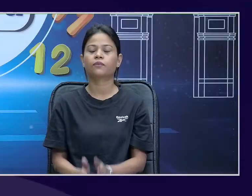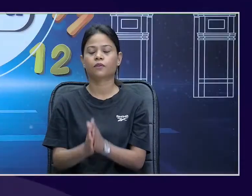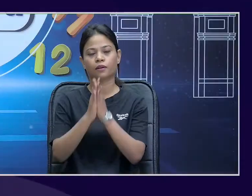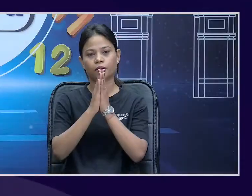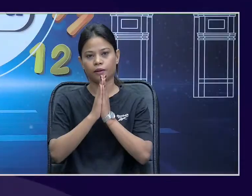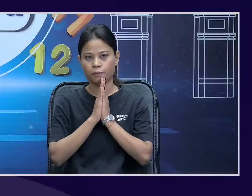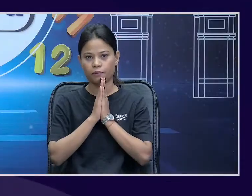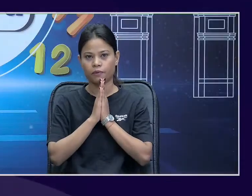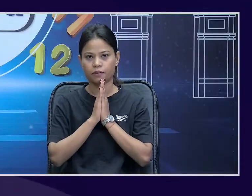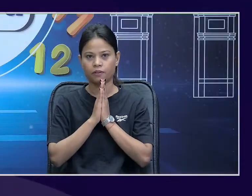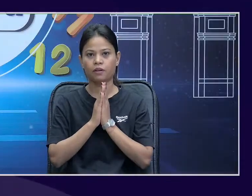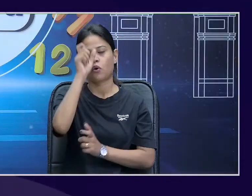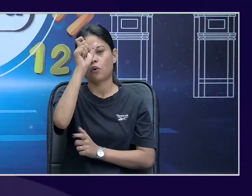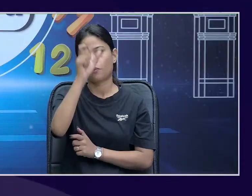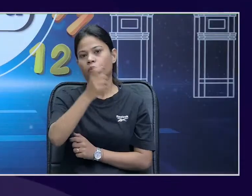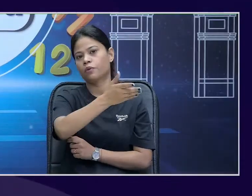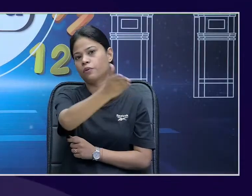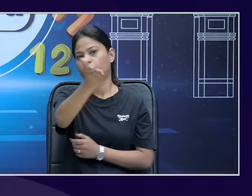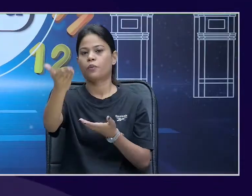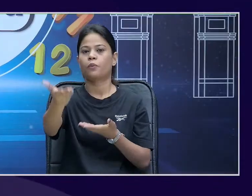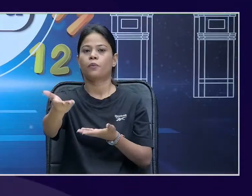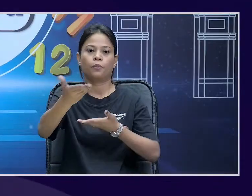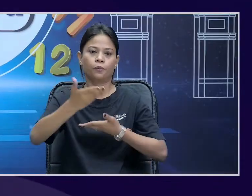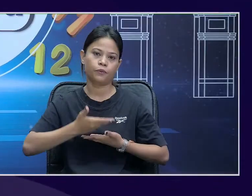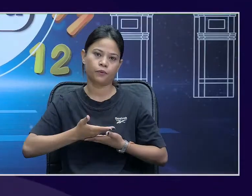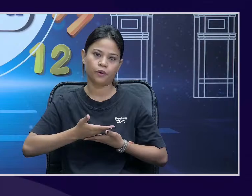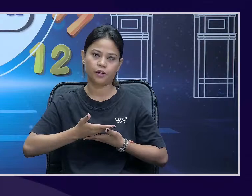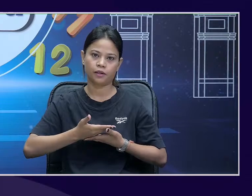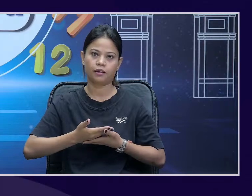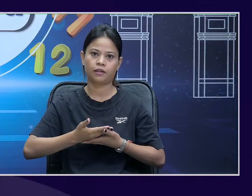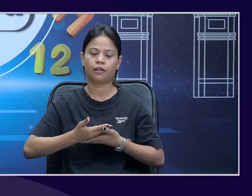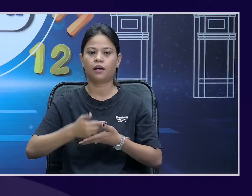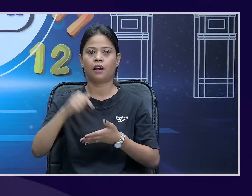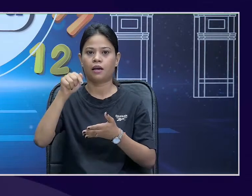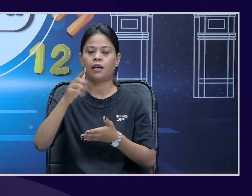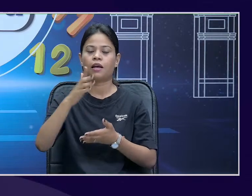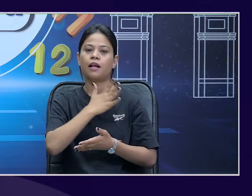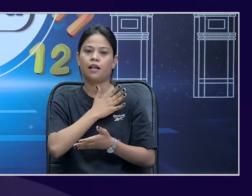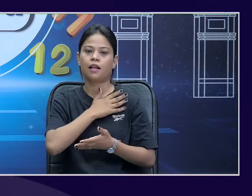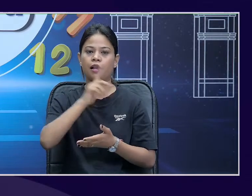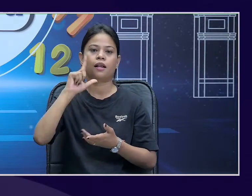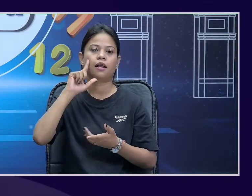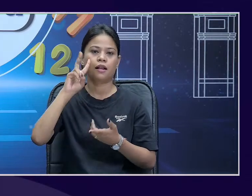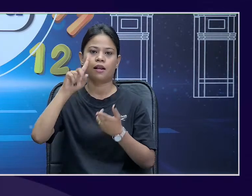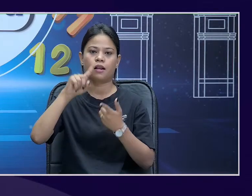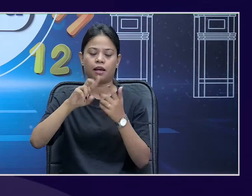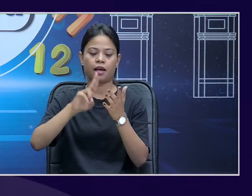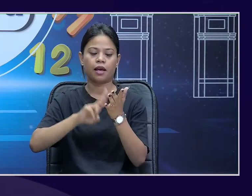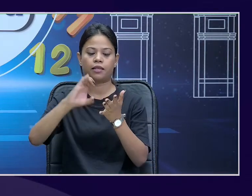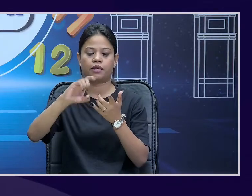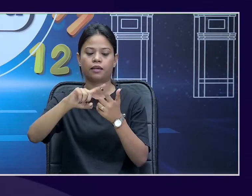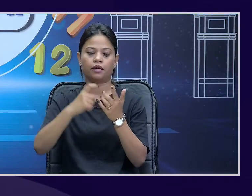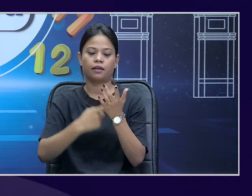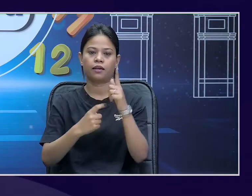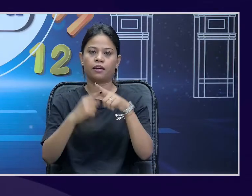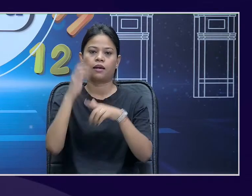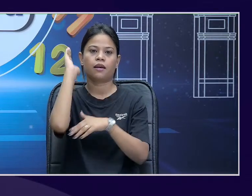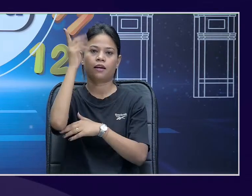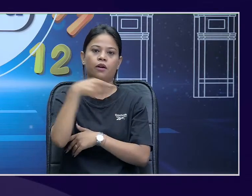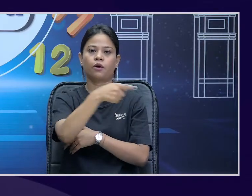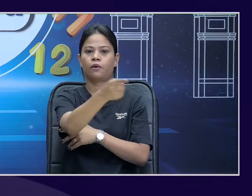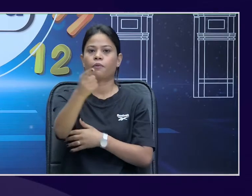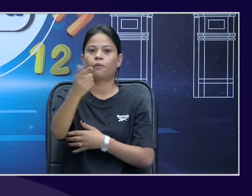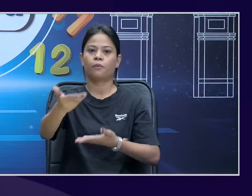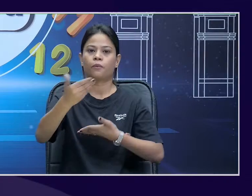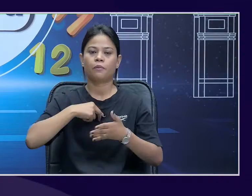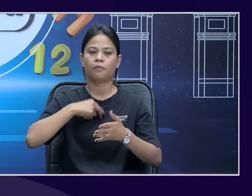Namaskar. Very warm welcome to all our viewers and learners in this live phone-in session of CIT and CRT. I am Renu Bhatt with you